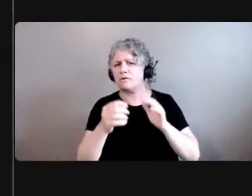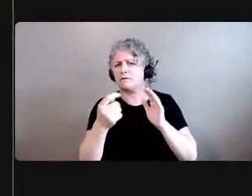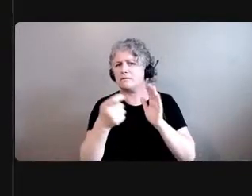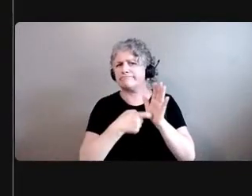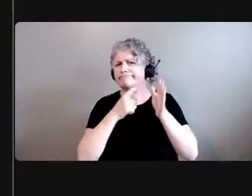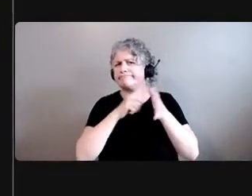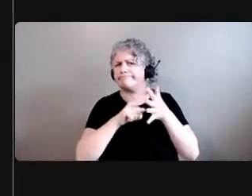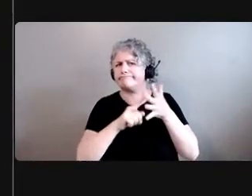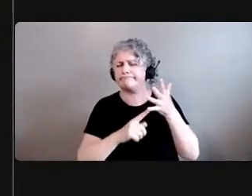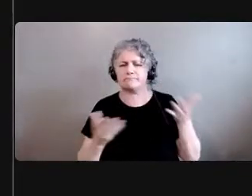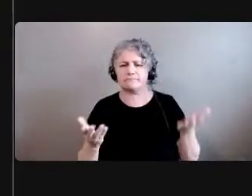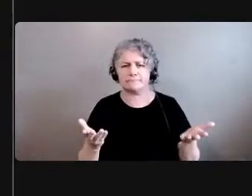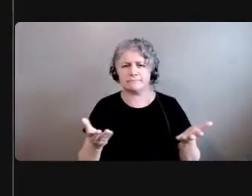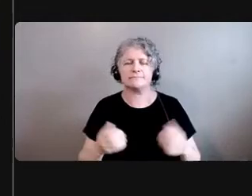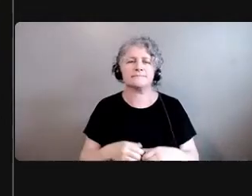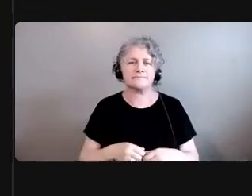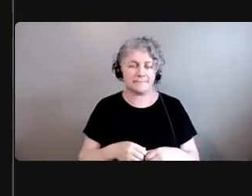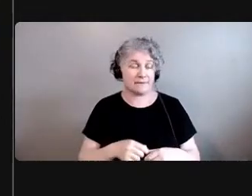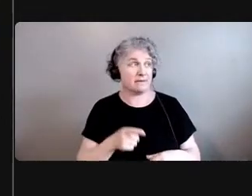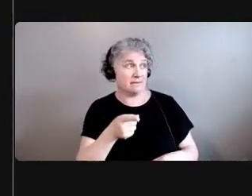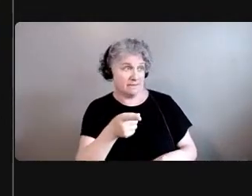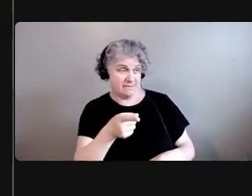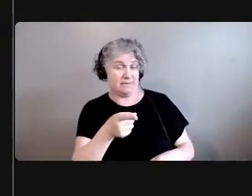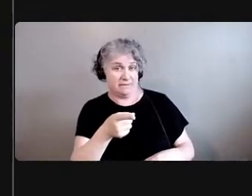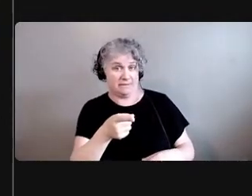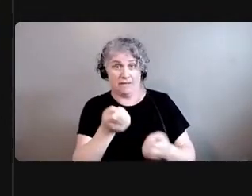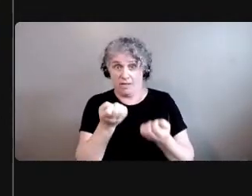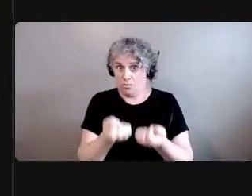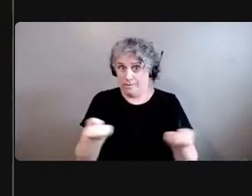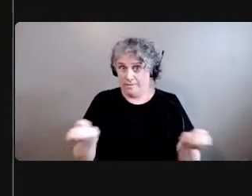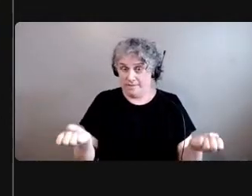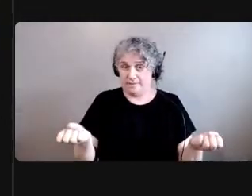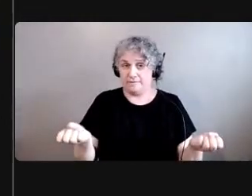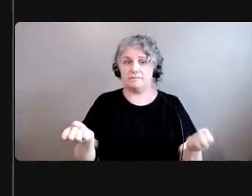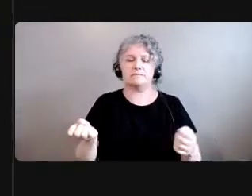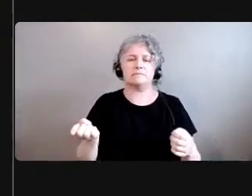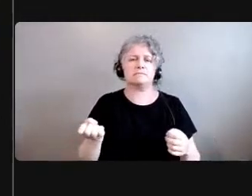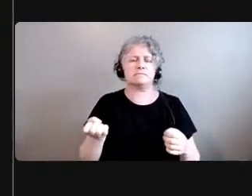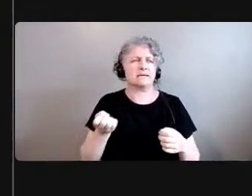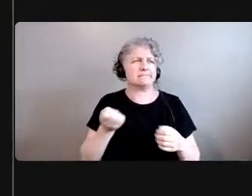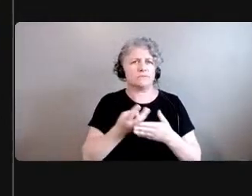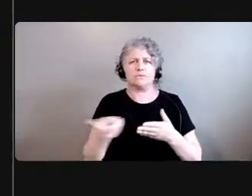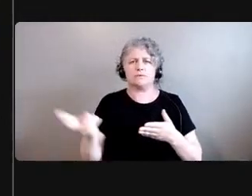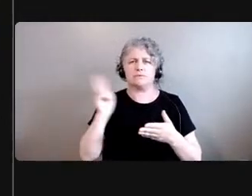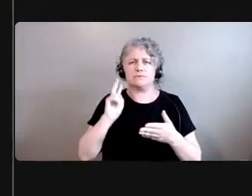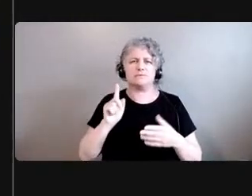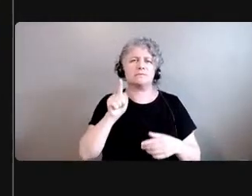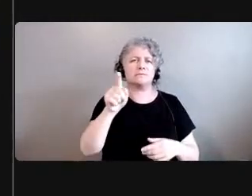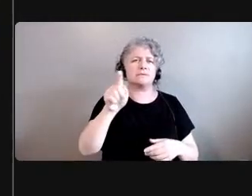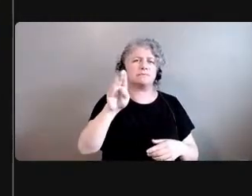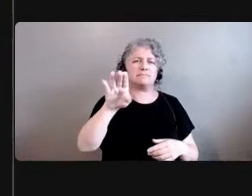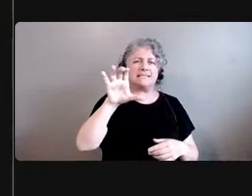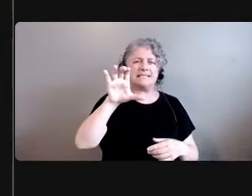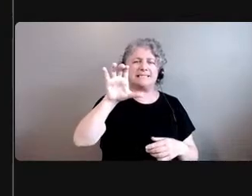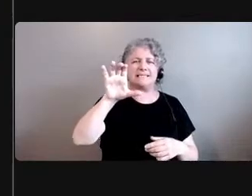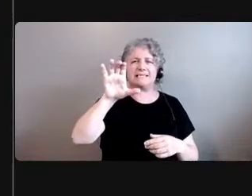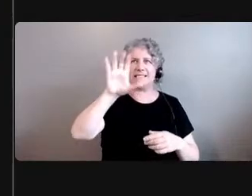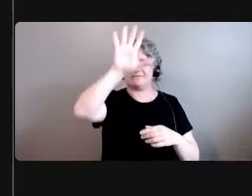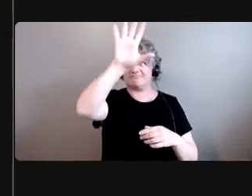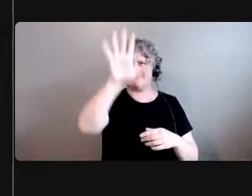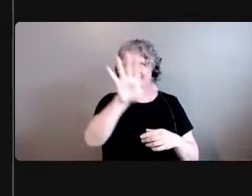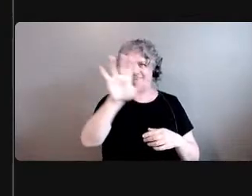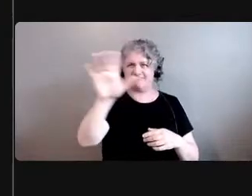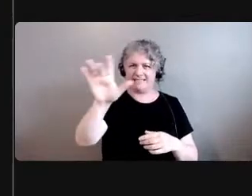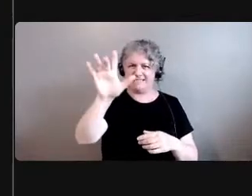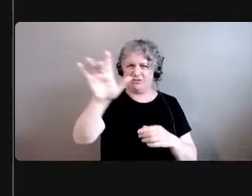Well, first, equipment wise. So whether, if, like, let's say a couple of weeks ago, I went up to the interior, BC interior, and I